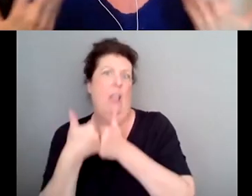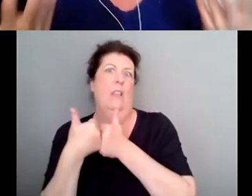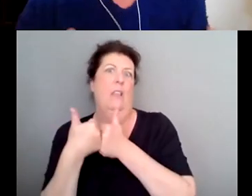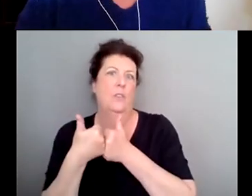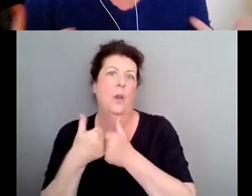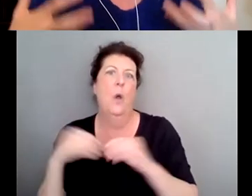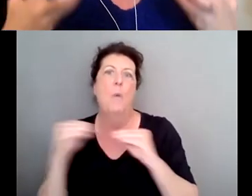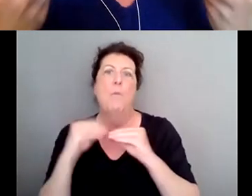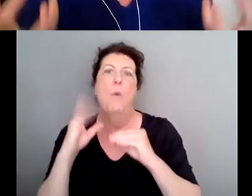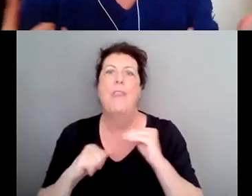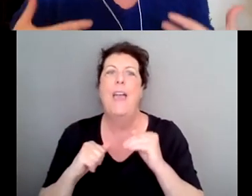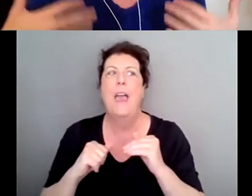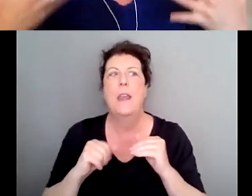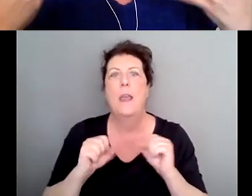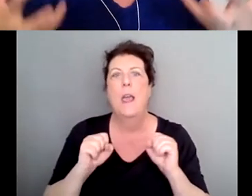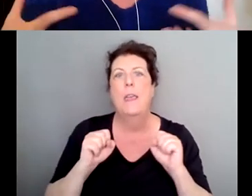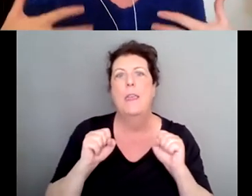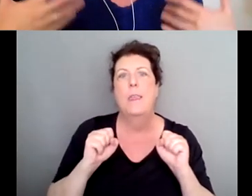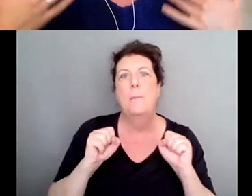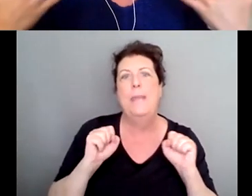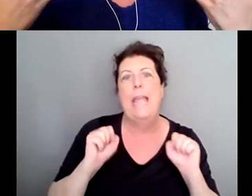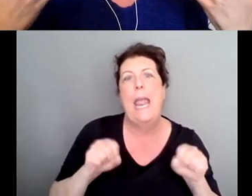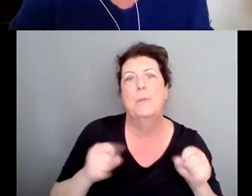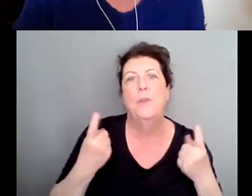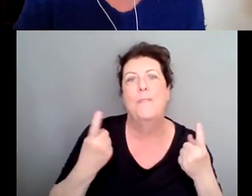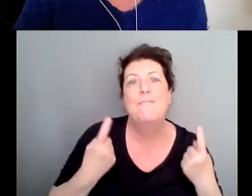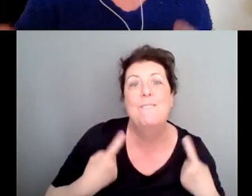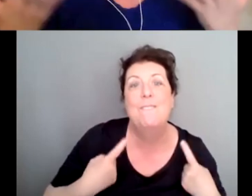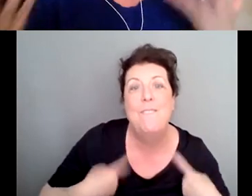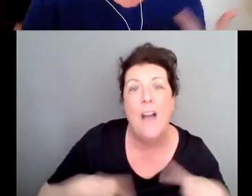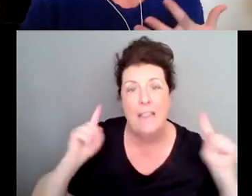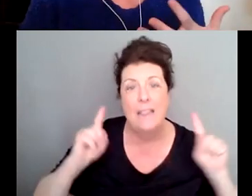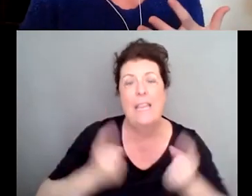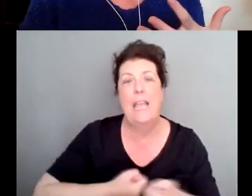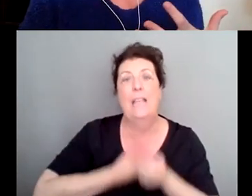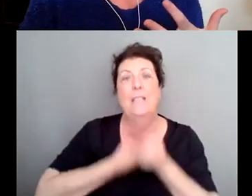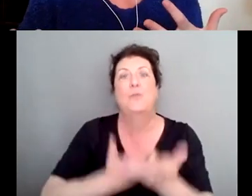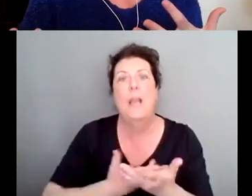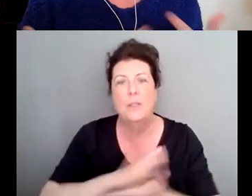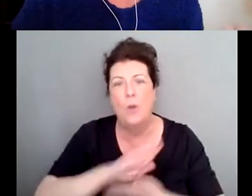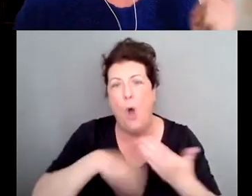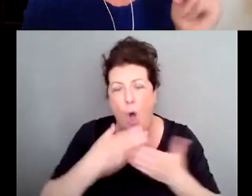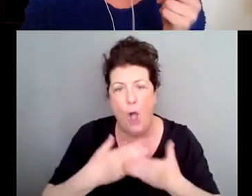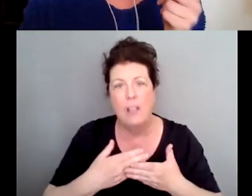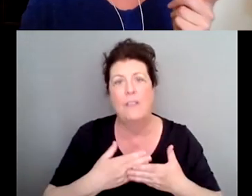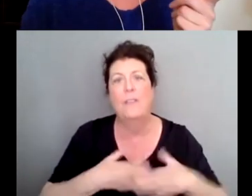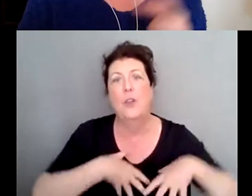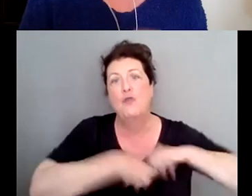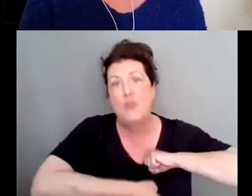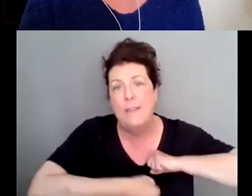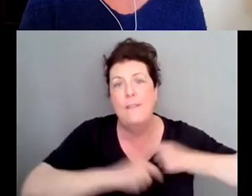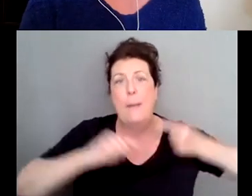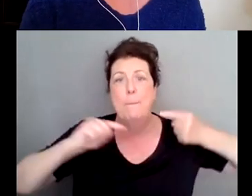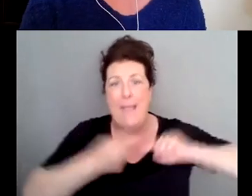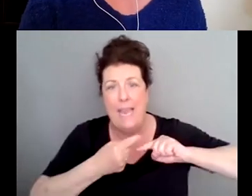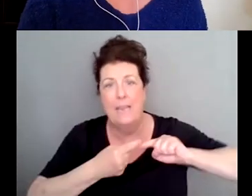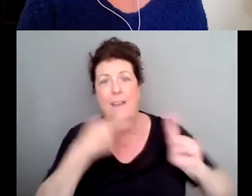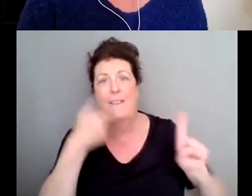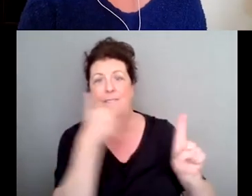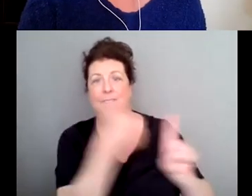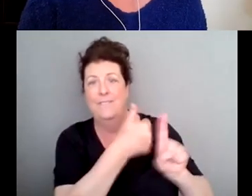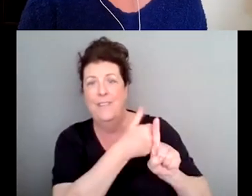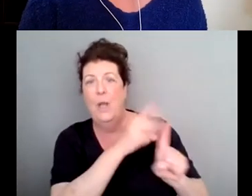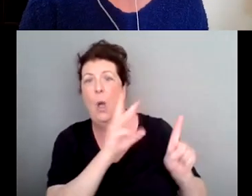getting to finally express all the grief and pain of Wanda Maximoff. It was like, how does that lady talk about,